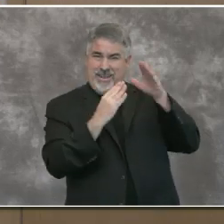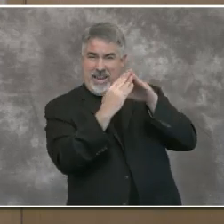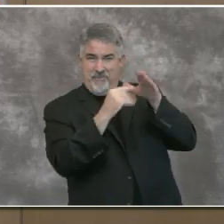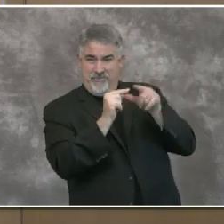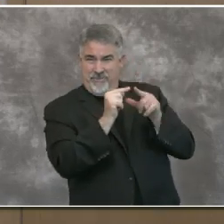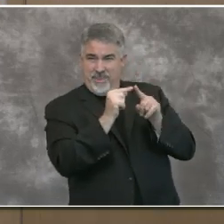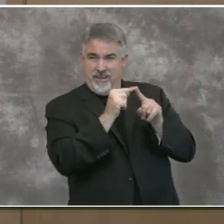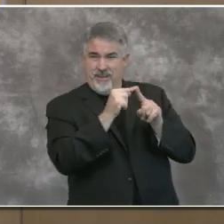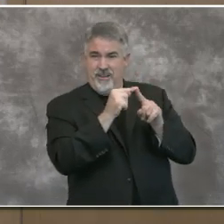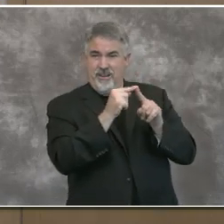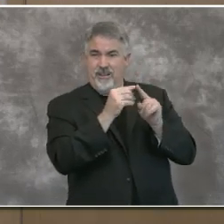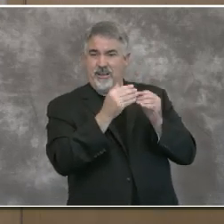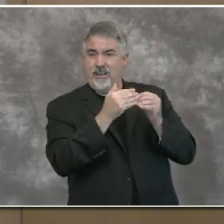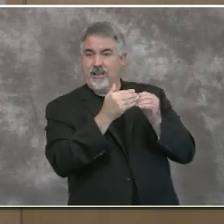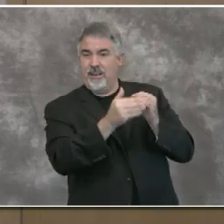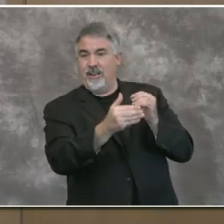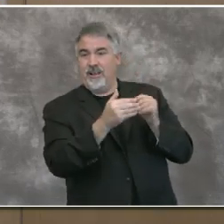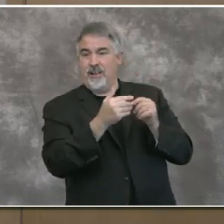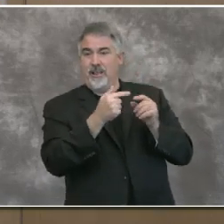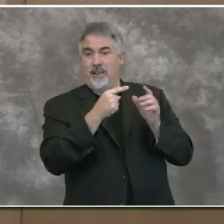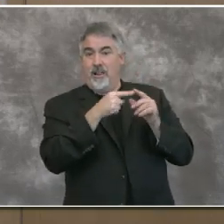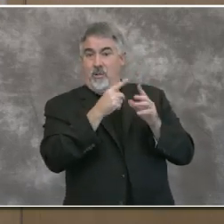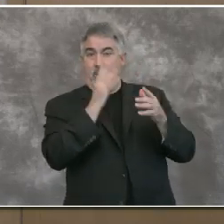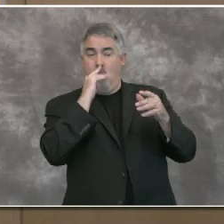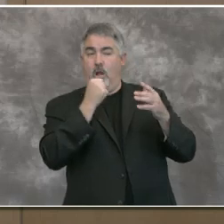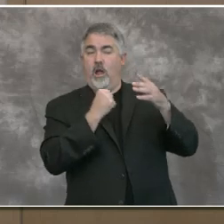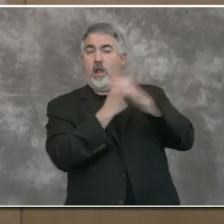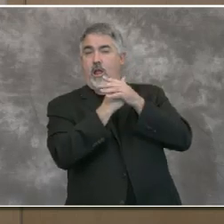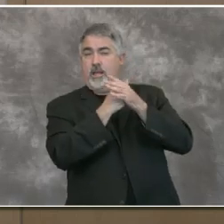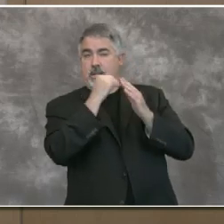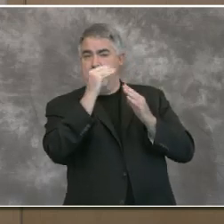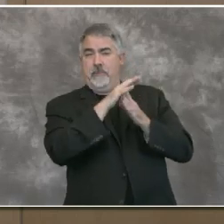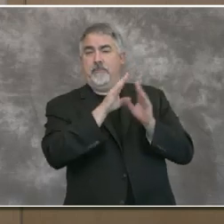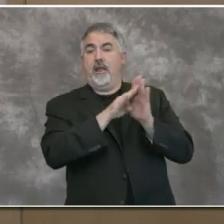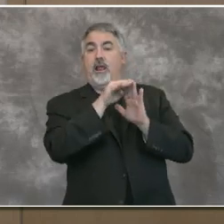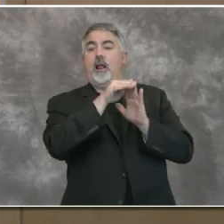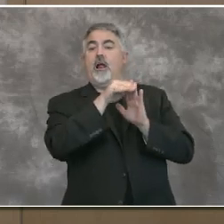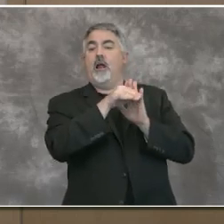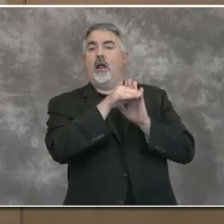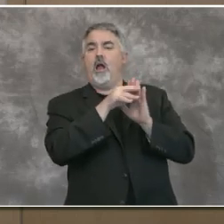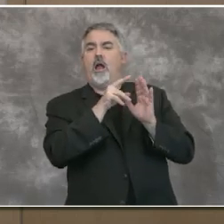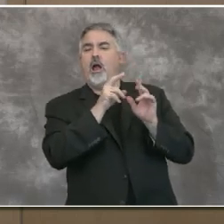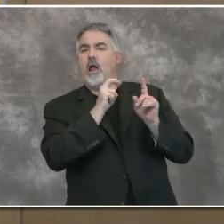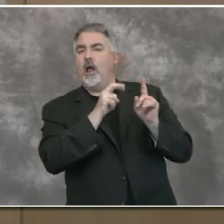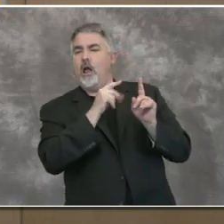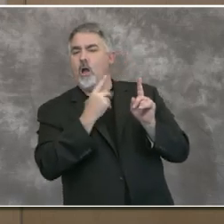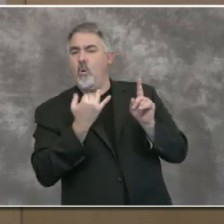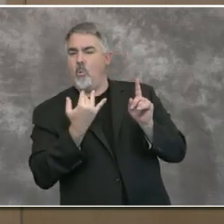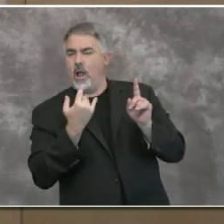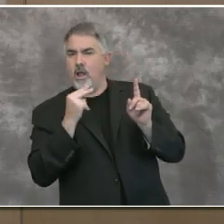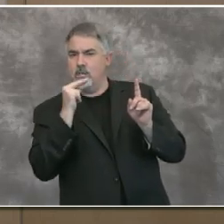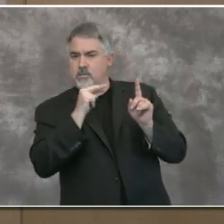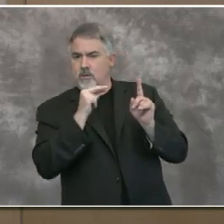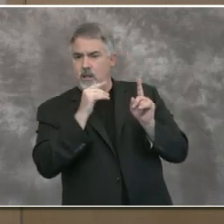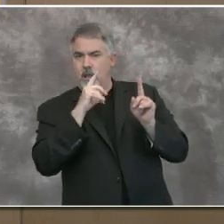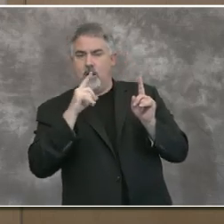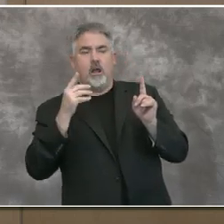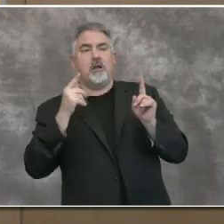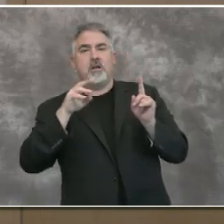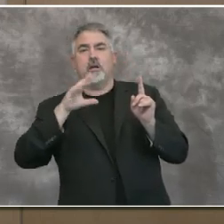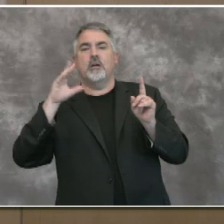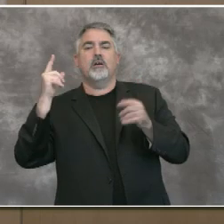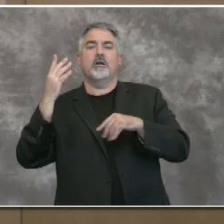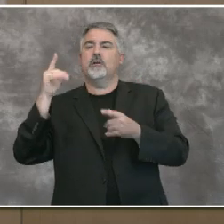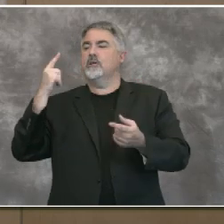social distancing strategies that we can lighten up. And it will be a gradual approach, just as